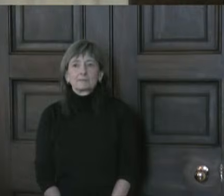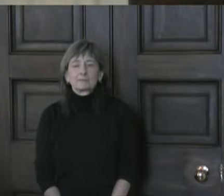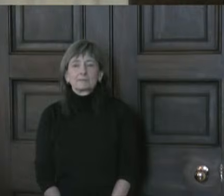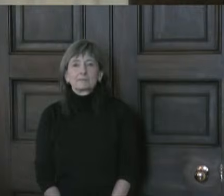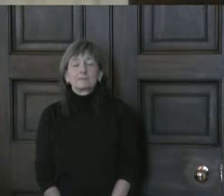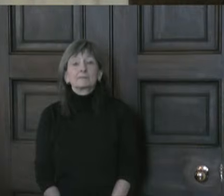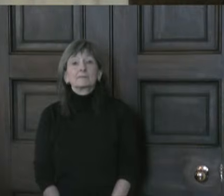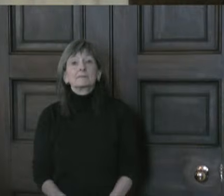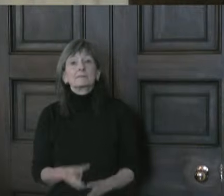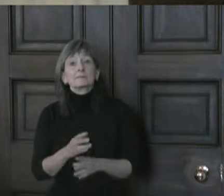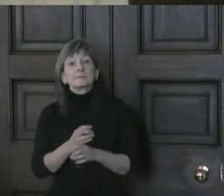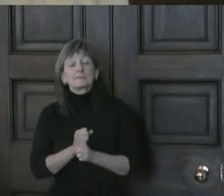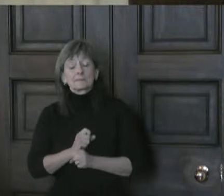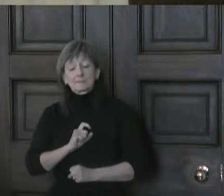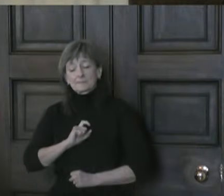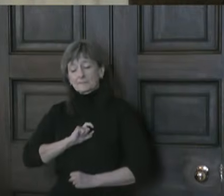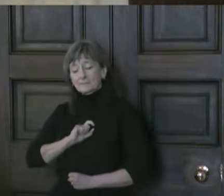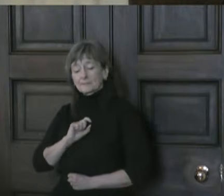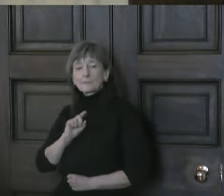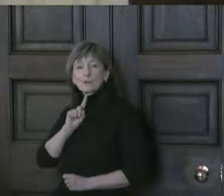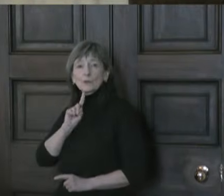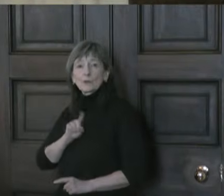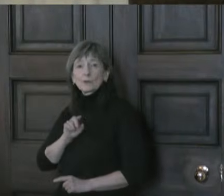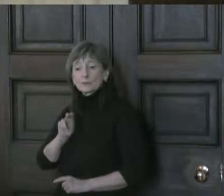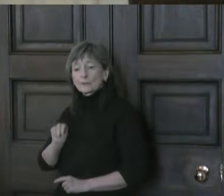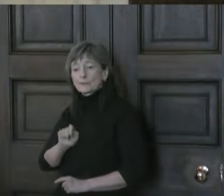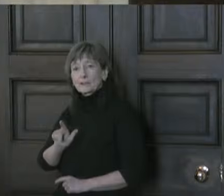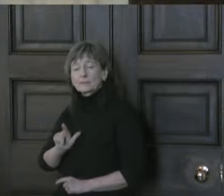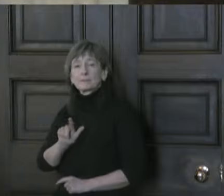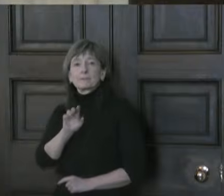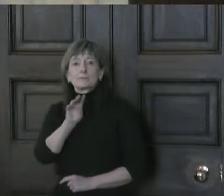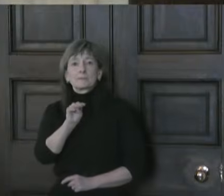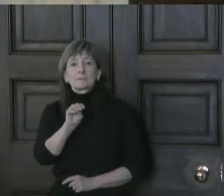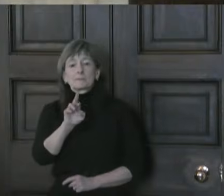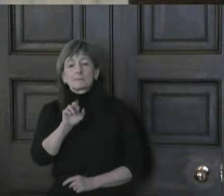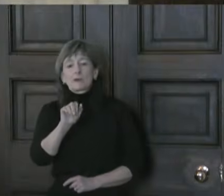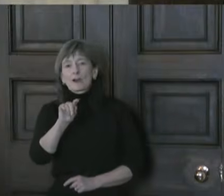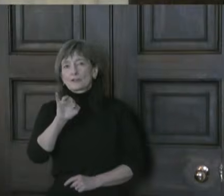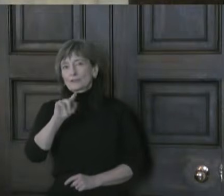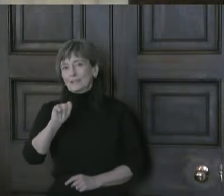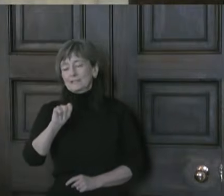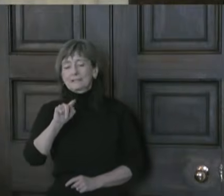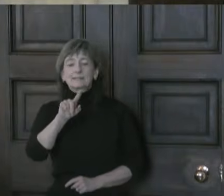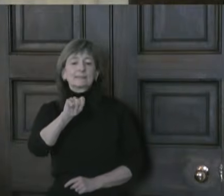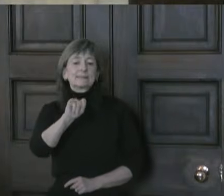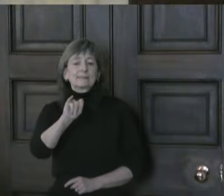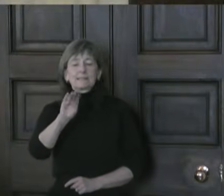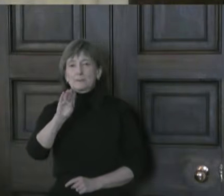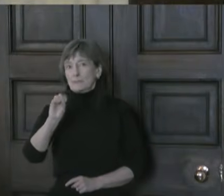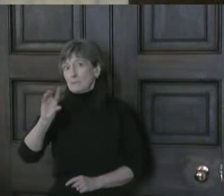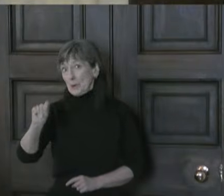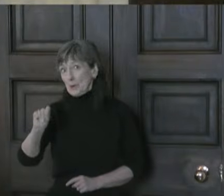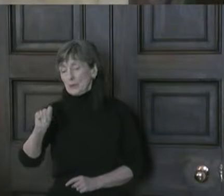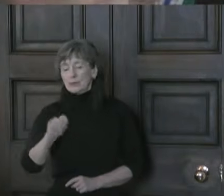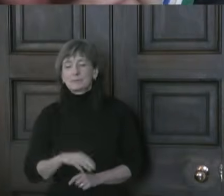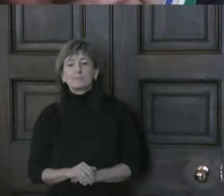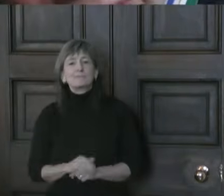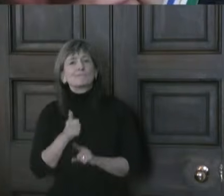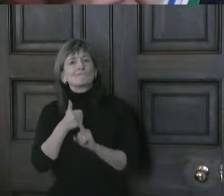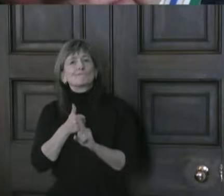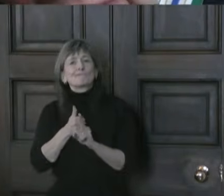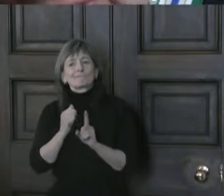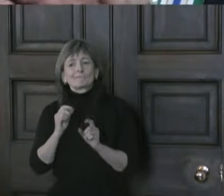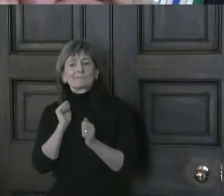To receive the Order of Newfoundland and Labrador, Margaret Thibault. Margaret Thibault has devoted more than